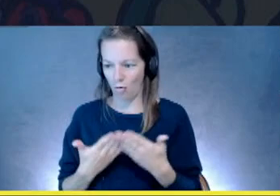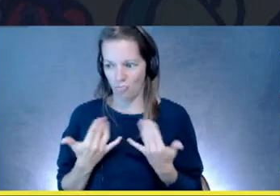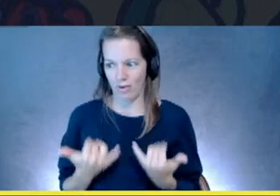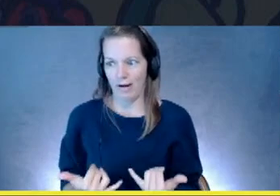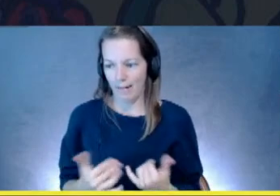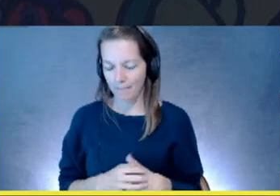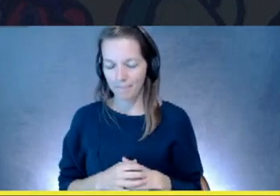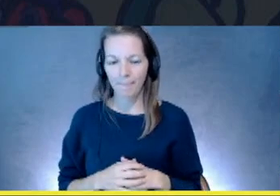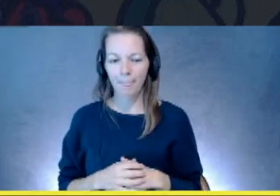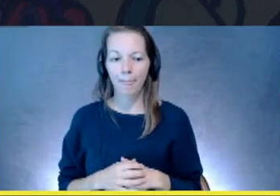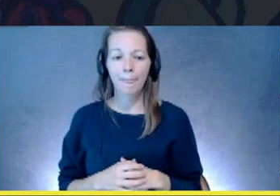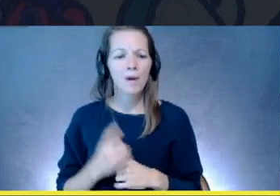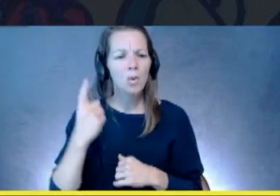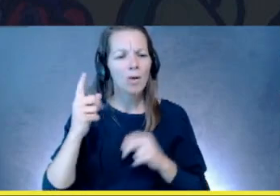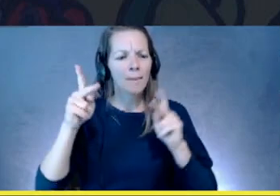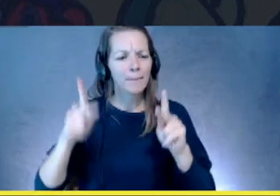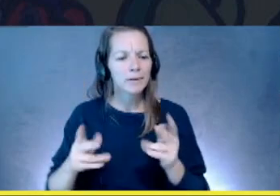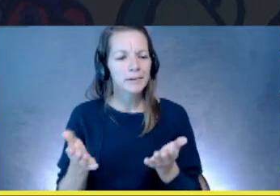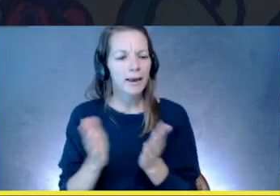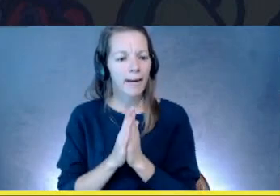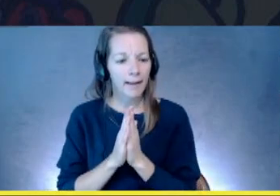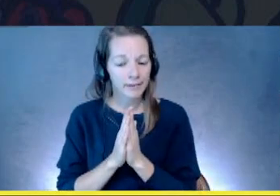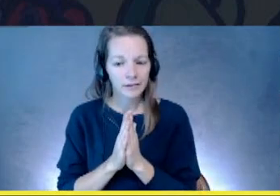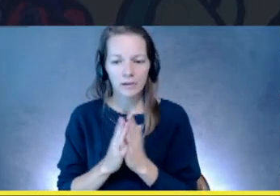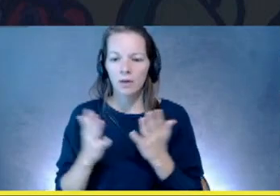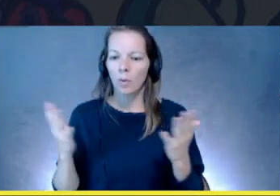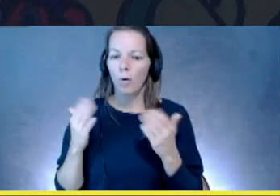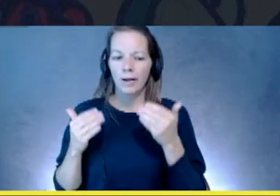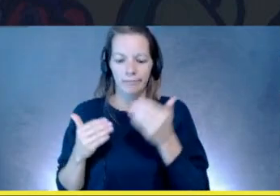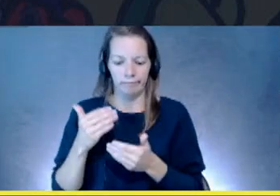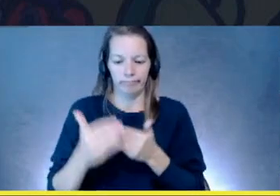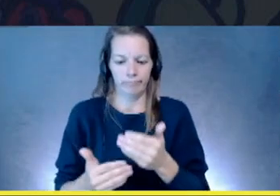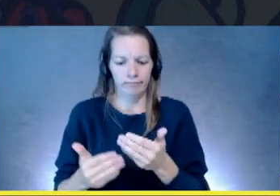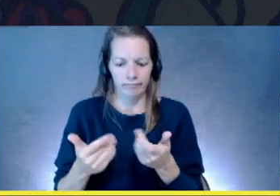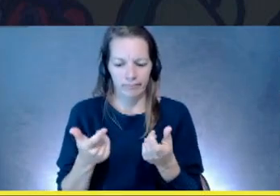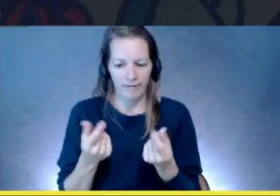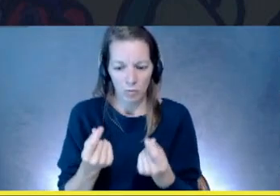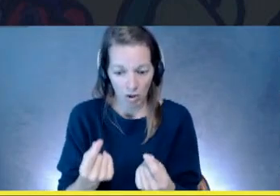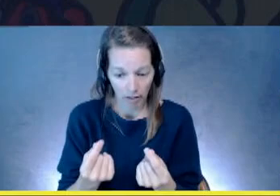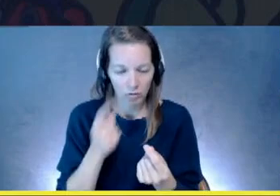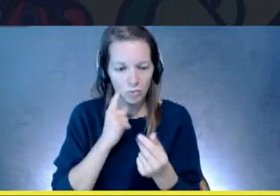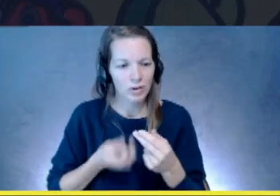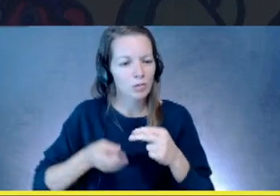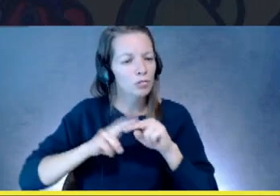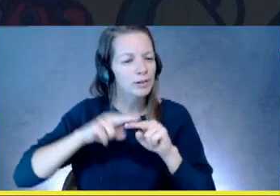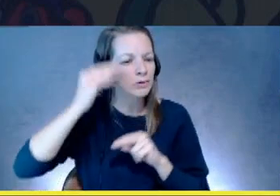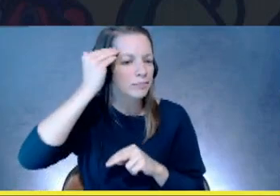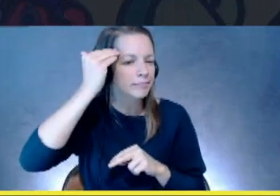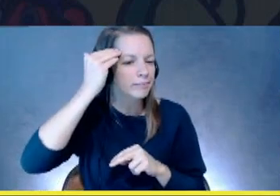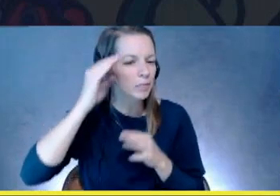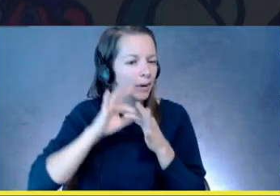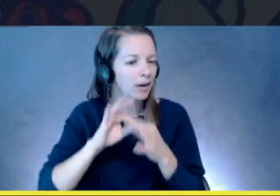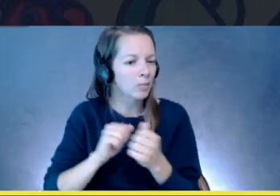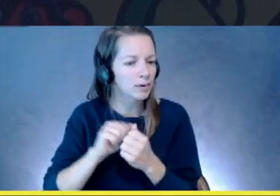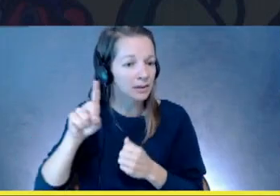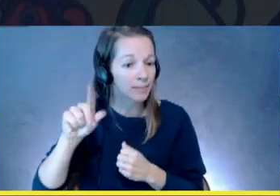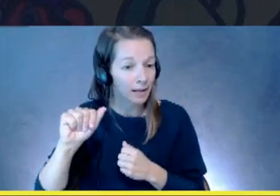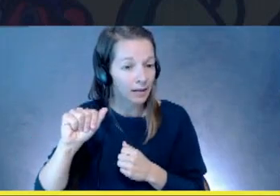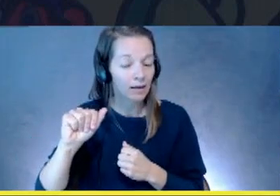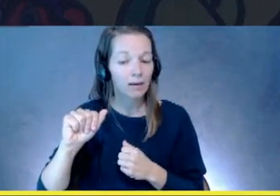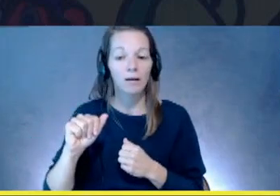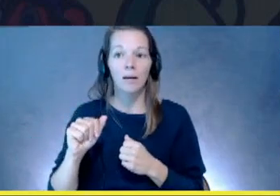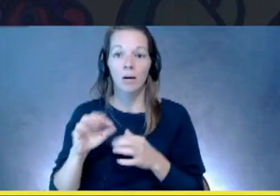But one person asked about what steps have been taken or can be taken to increase awareness of disability among physicians and